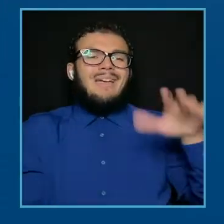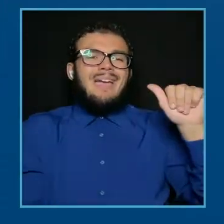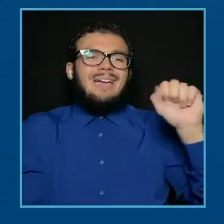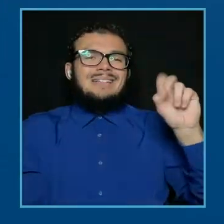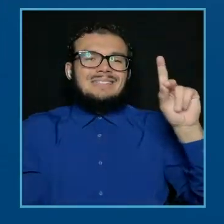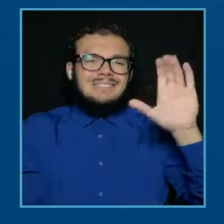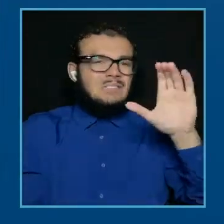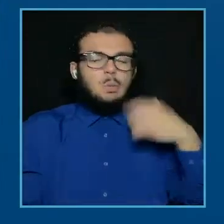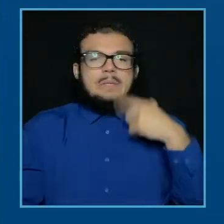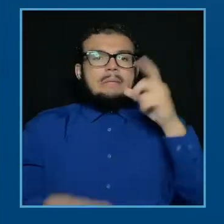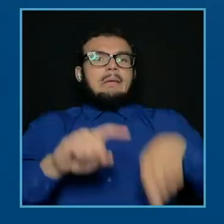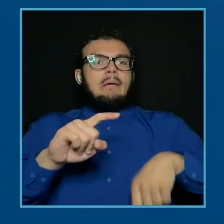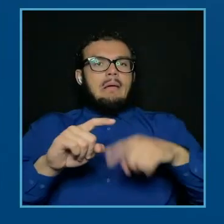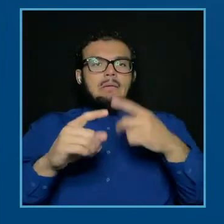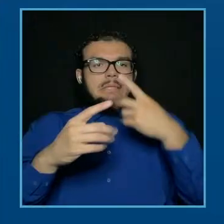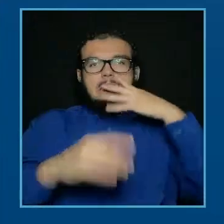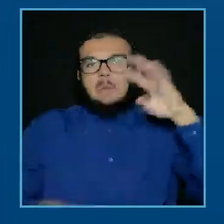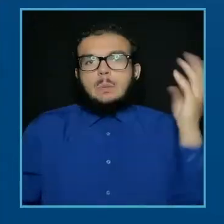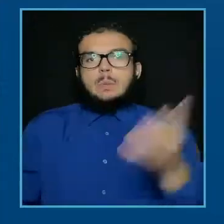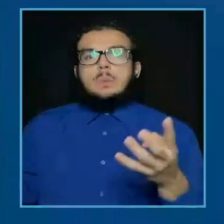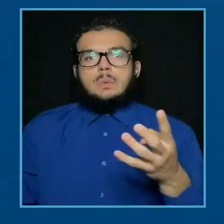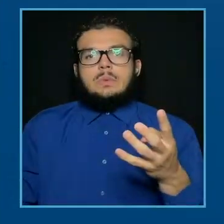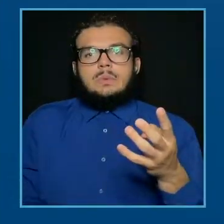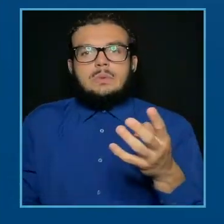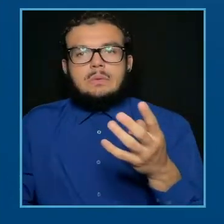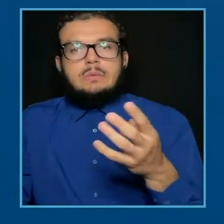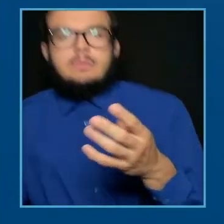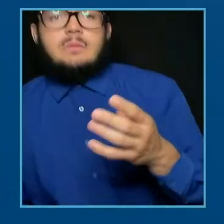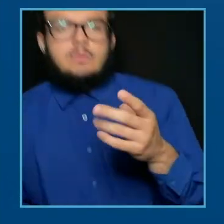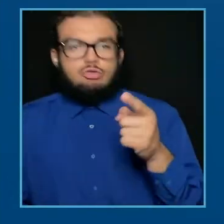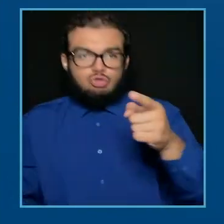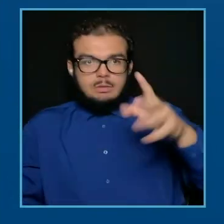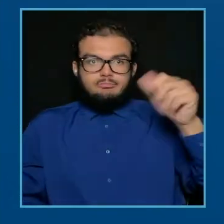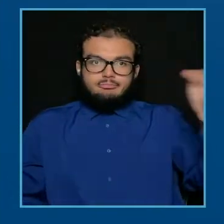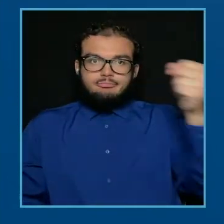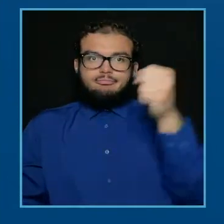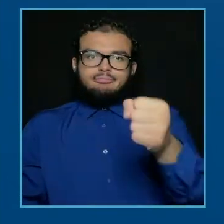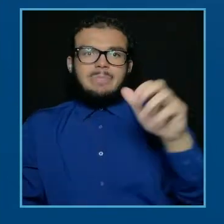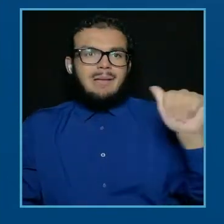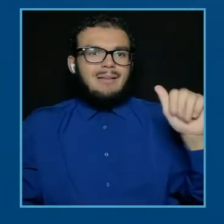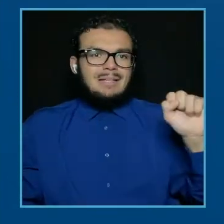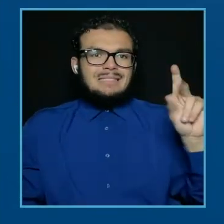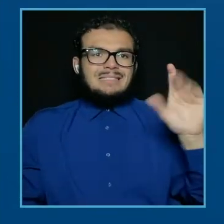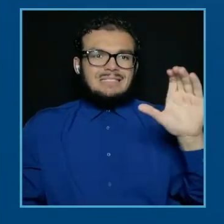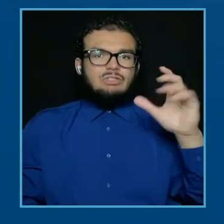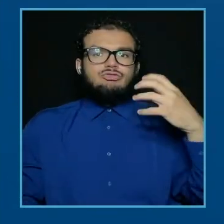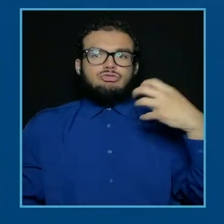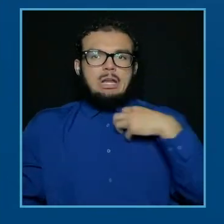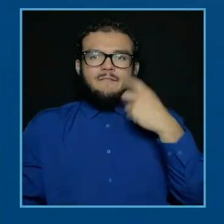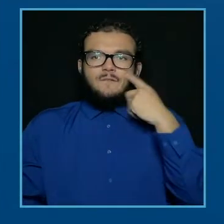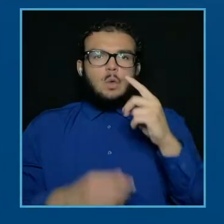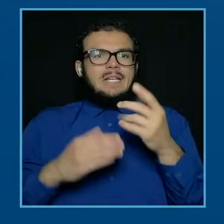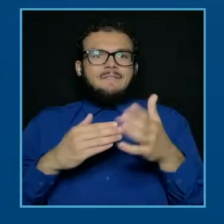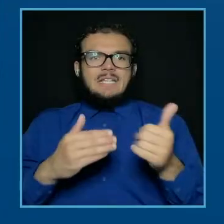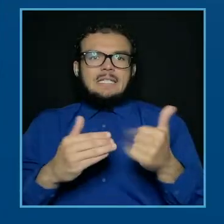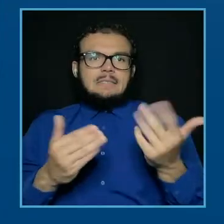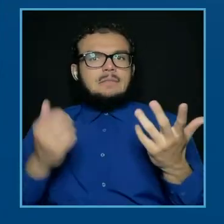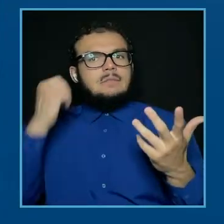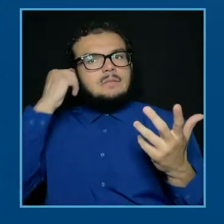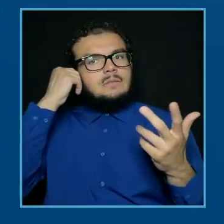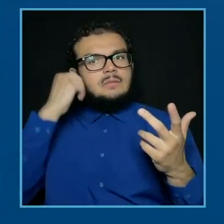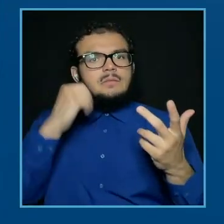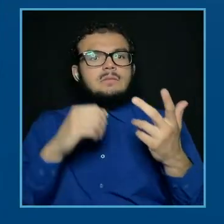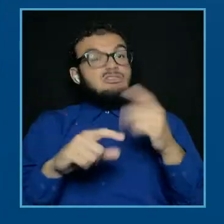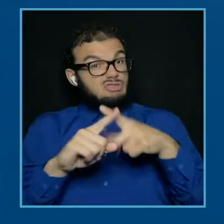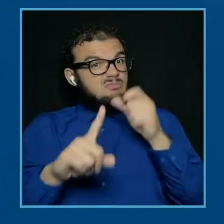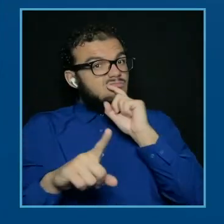simply ignore that she was elected ASDC chair for convenience sake. She is the chair of ASDC.